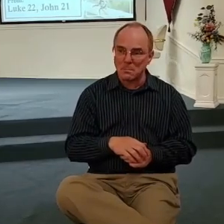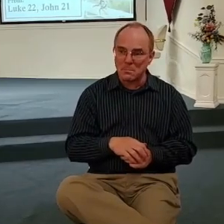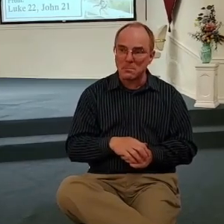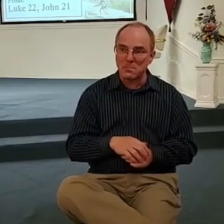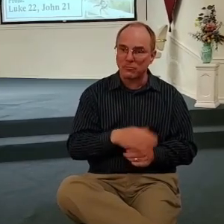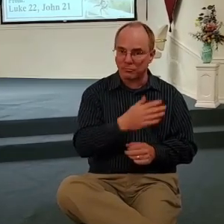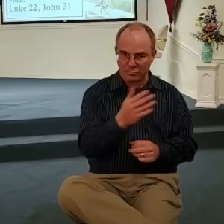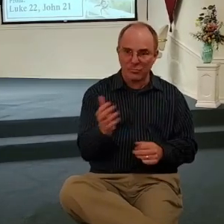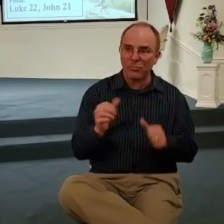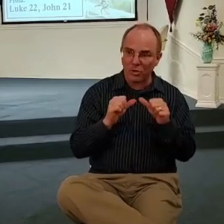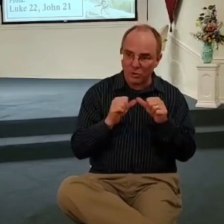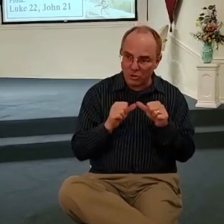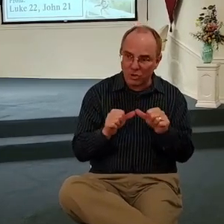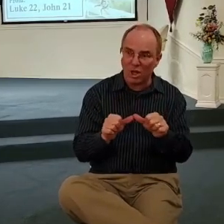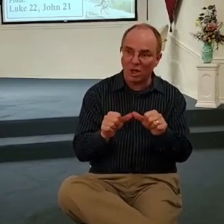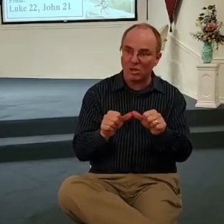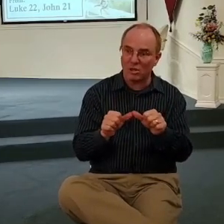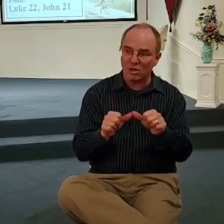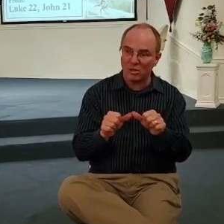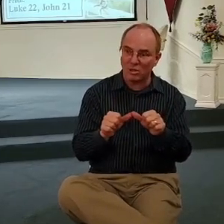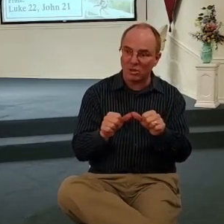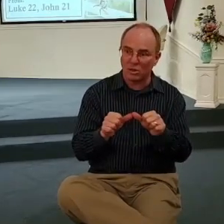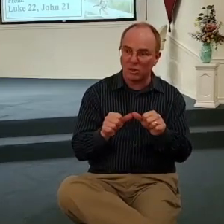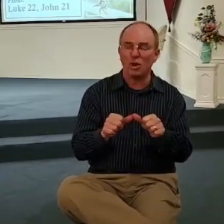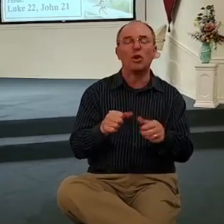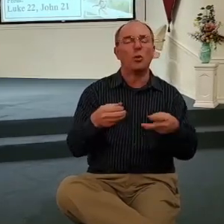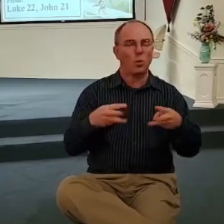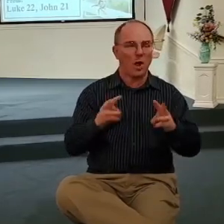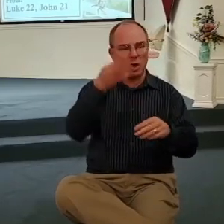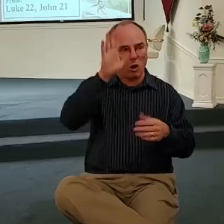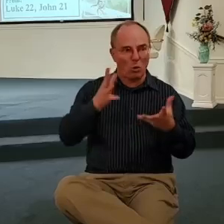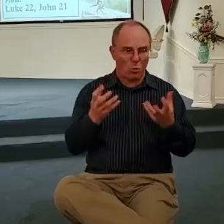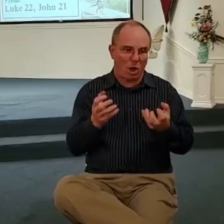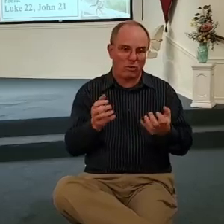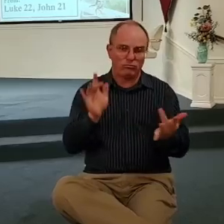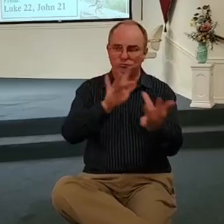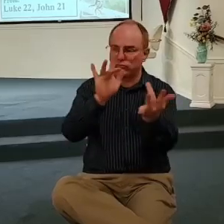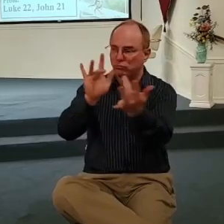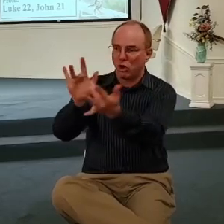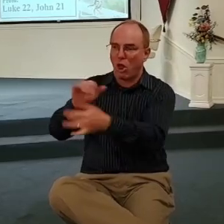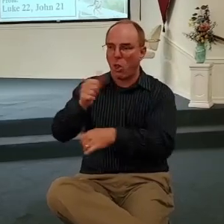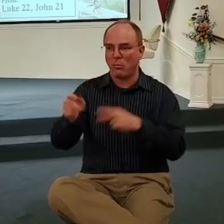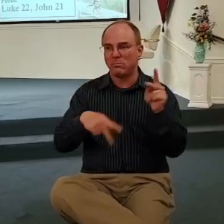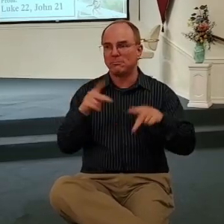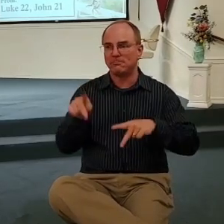And you are still the intended way for him to reach others.